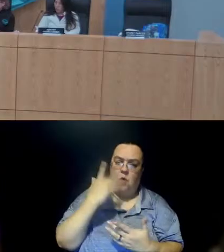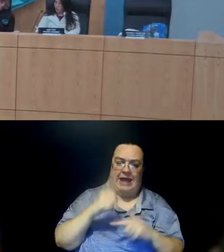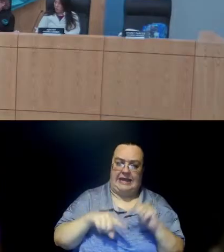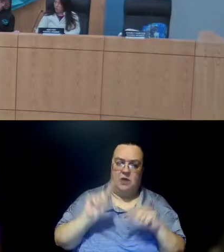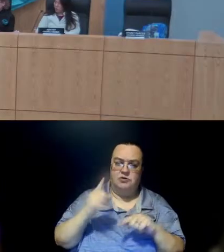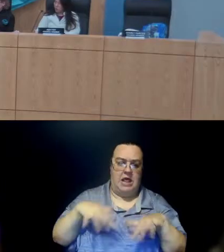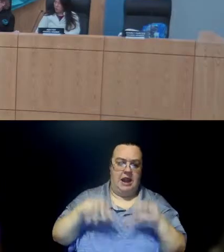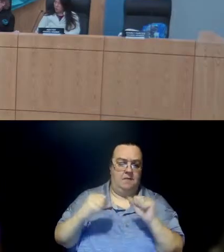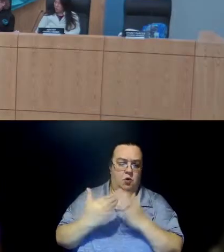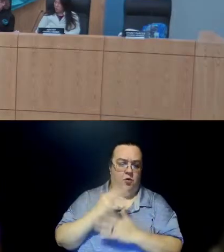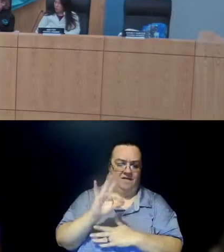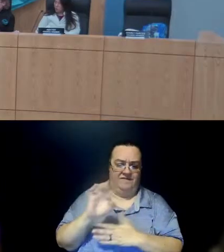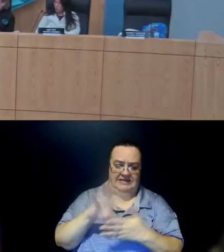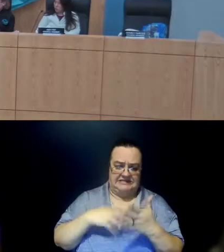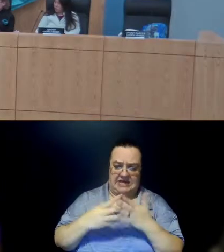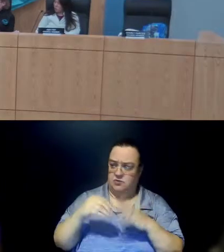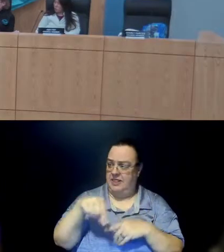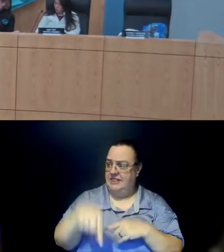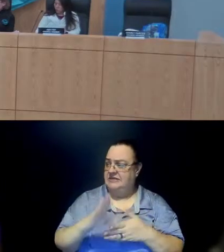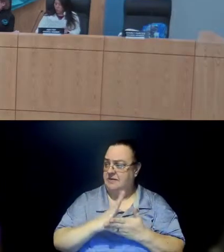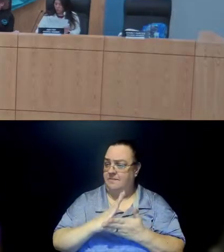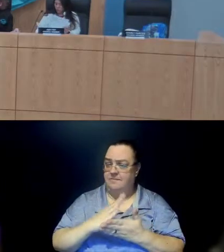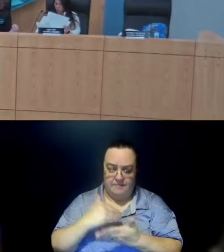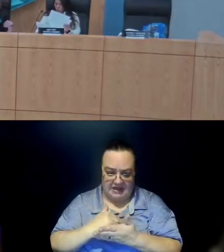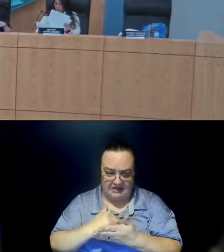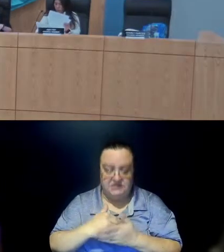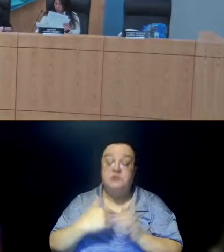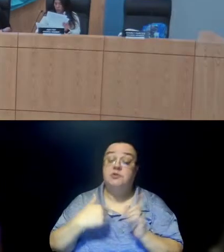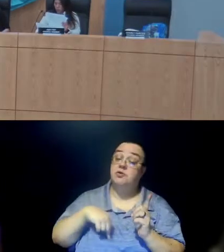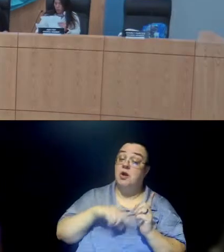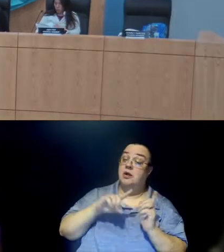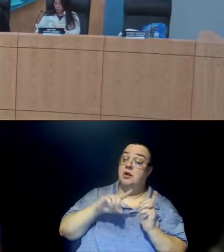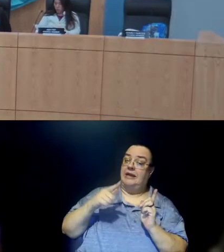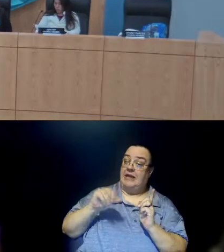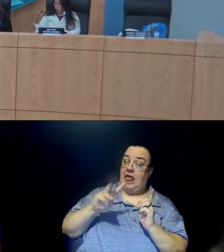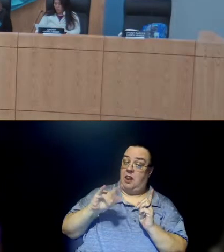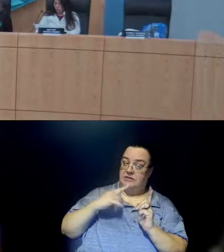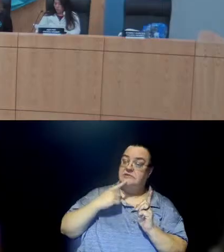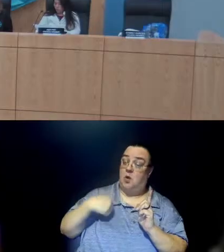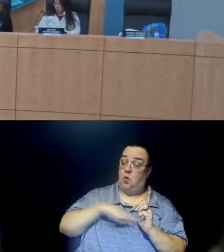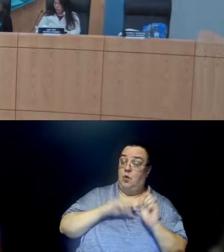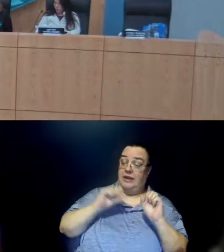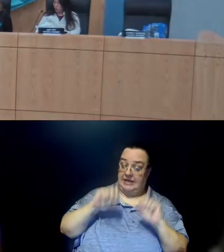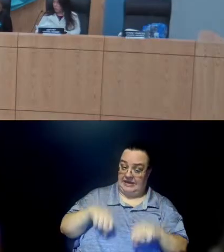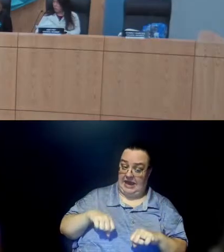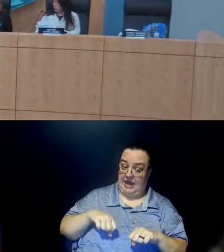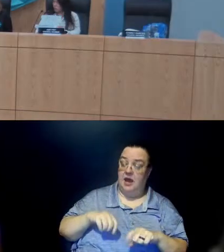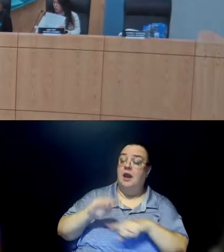can. So David wants to change which fee?